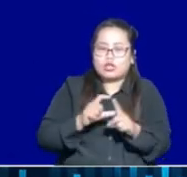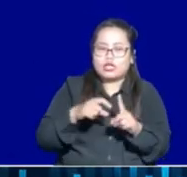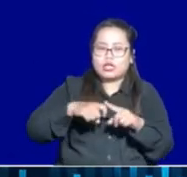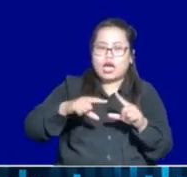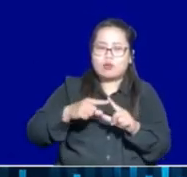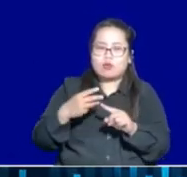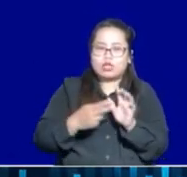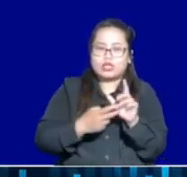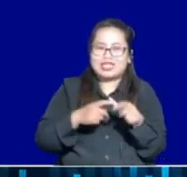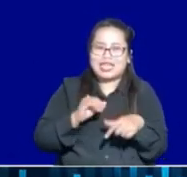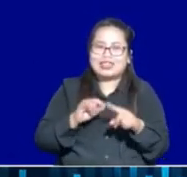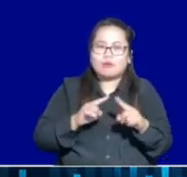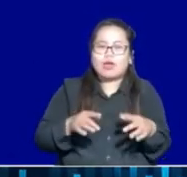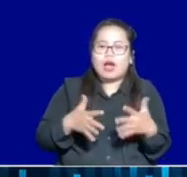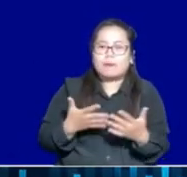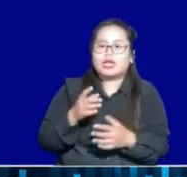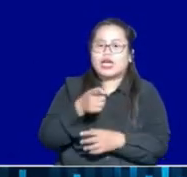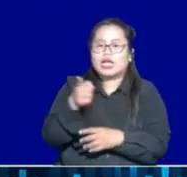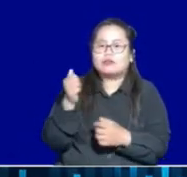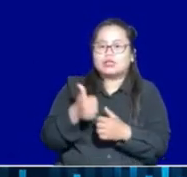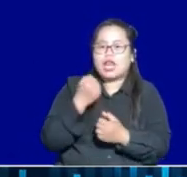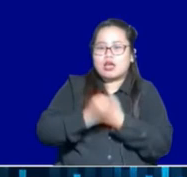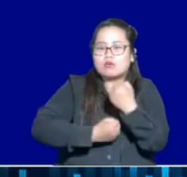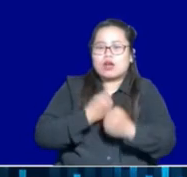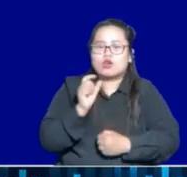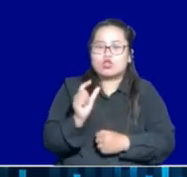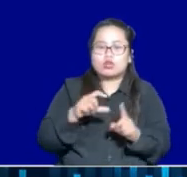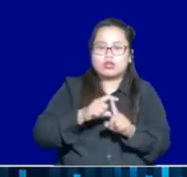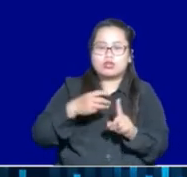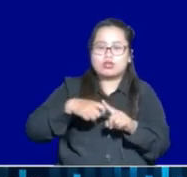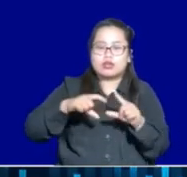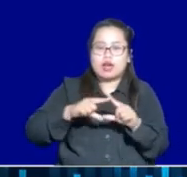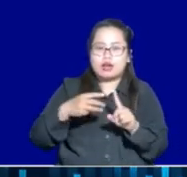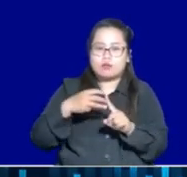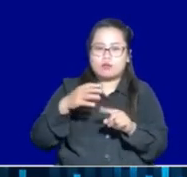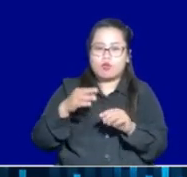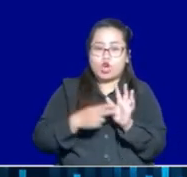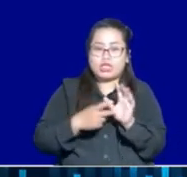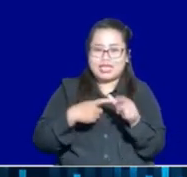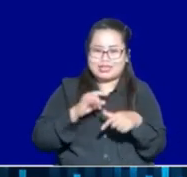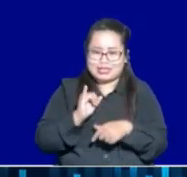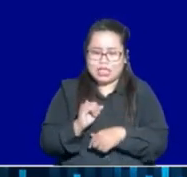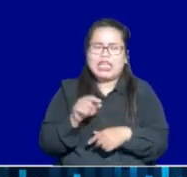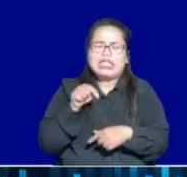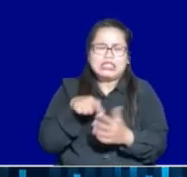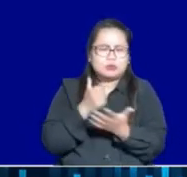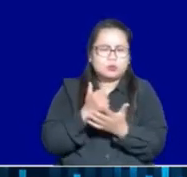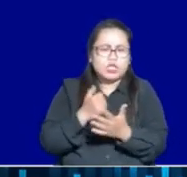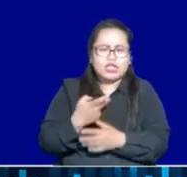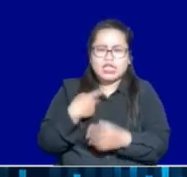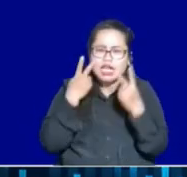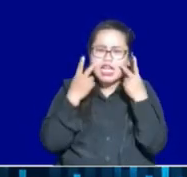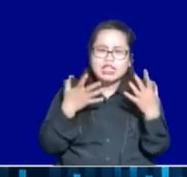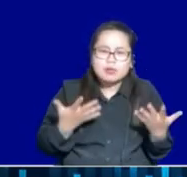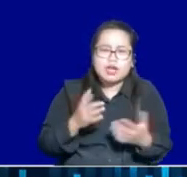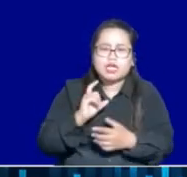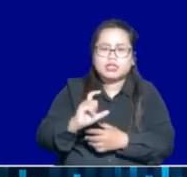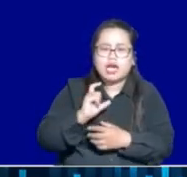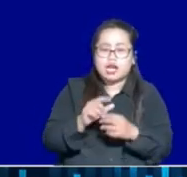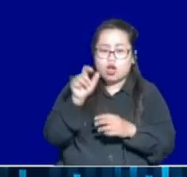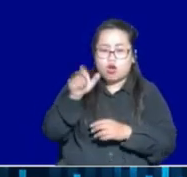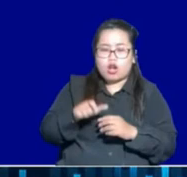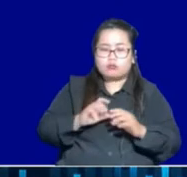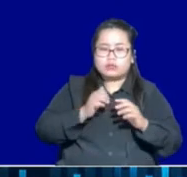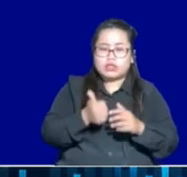of Indonesia, why don't we look at what the world needs to do to lower its emissions and how we can insert